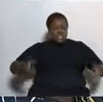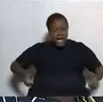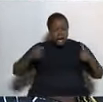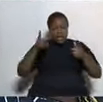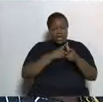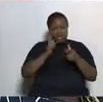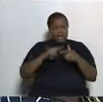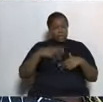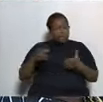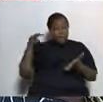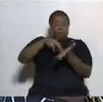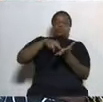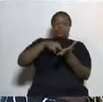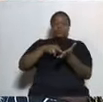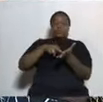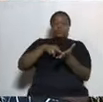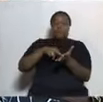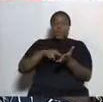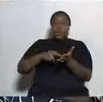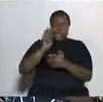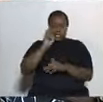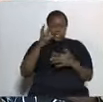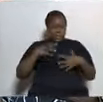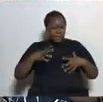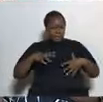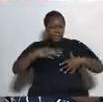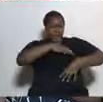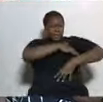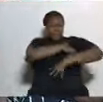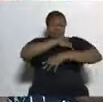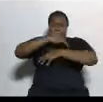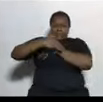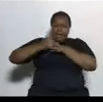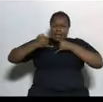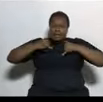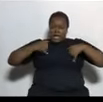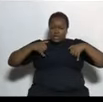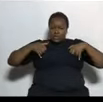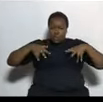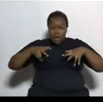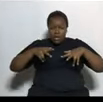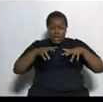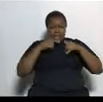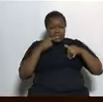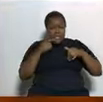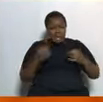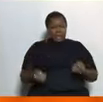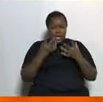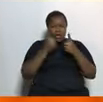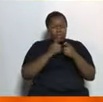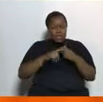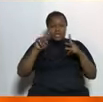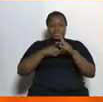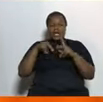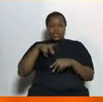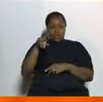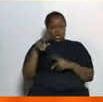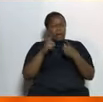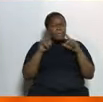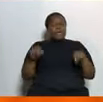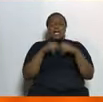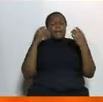out of their wheelchairs. He'd look at people with crutches and say, wait a minute, and they'd walk again. How was that happening?